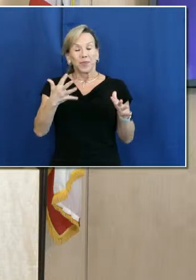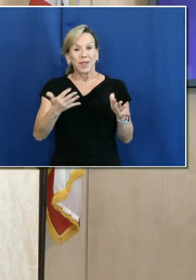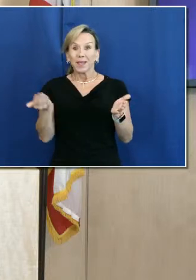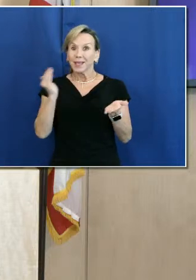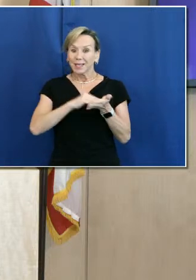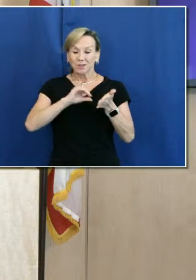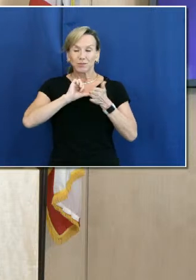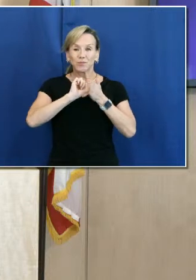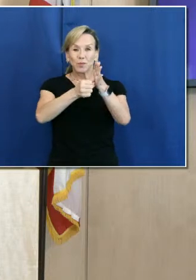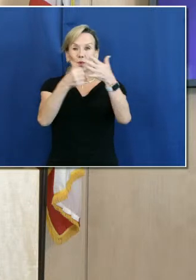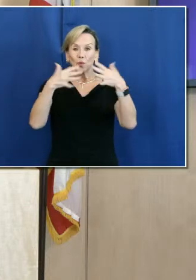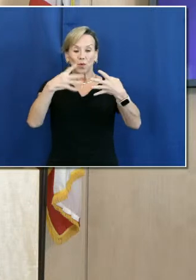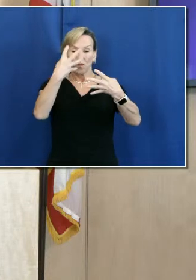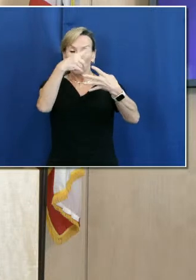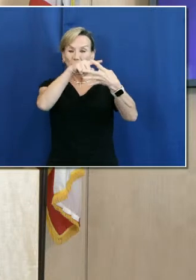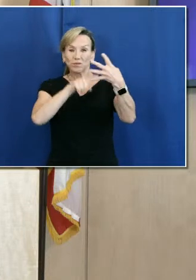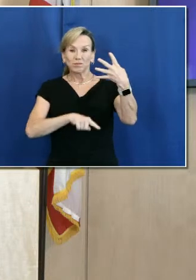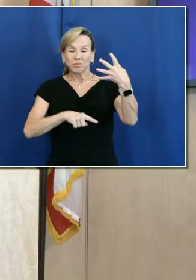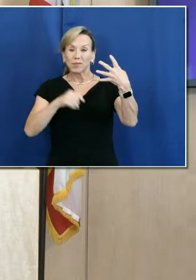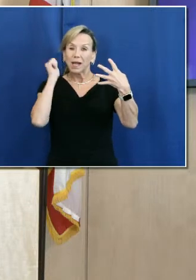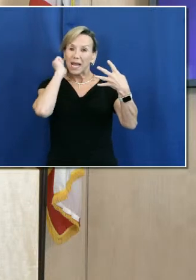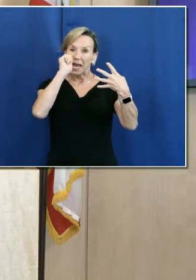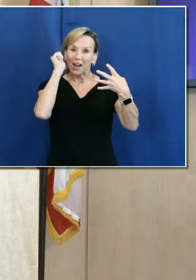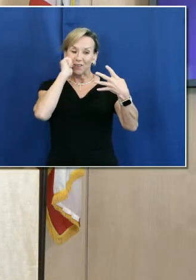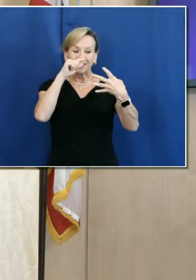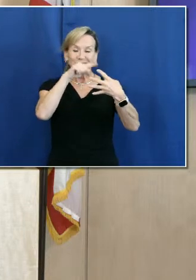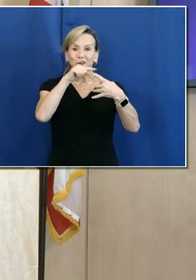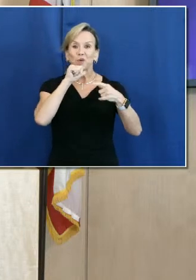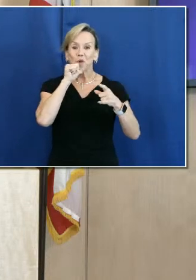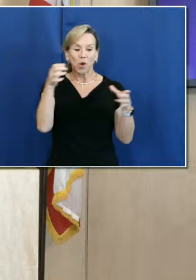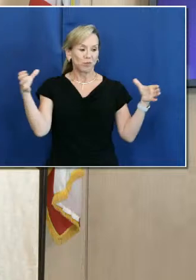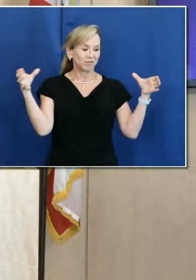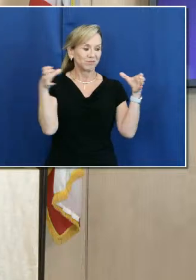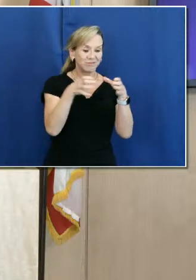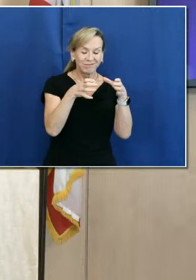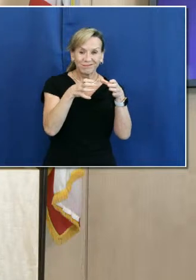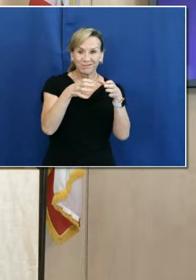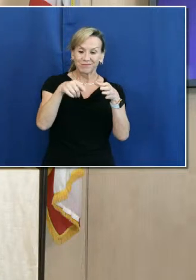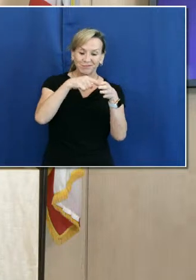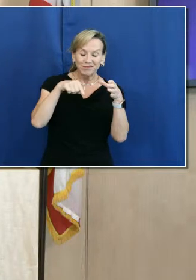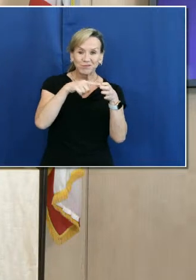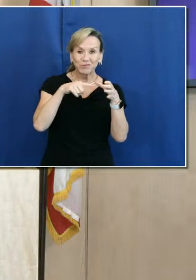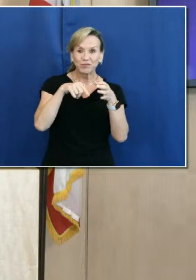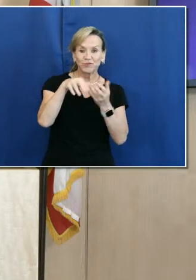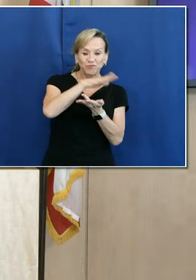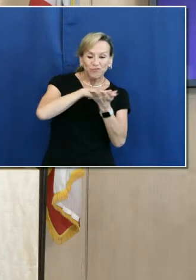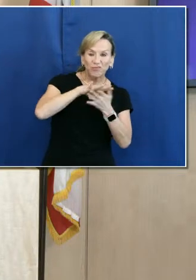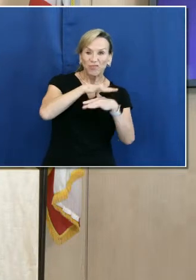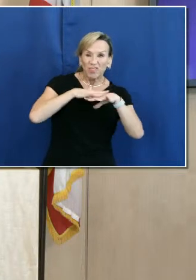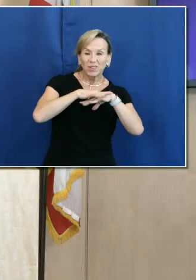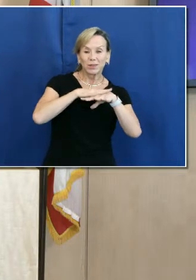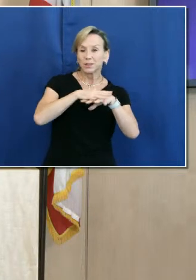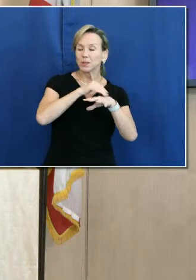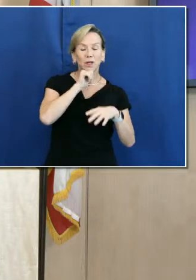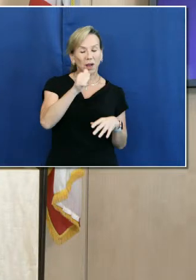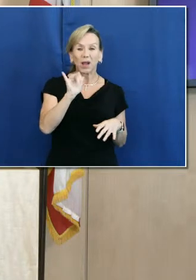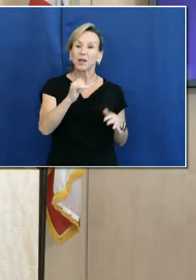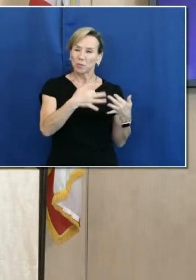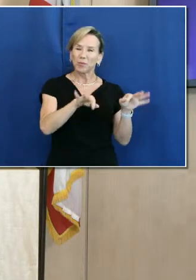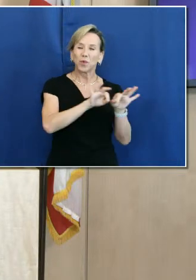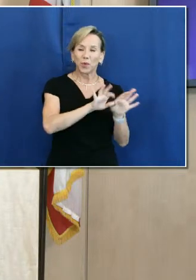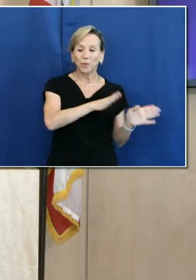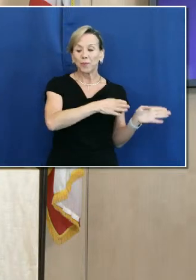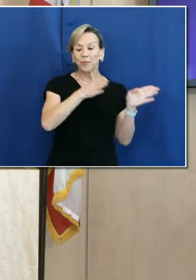strategies that we talk about every day. Not gathering in large groups is very important. Wearing